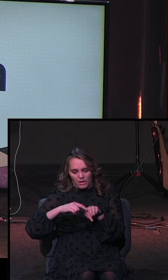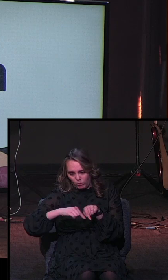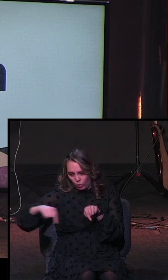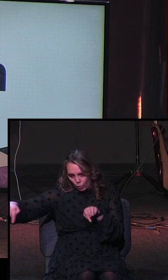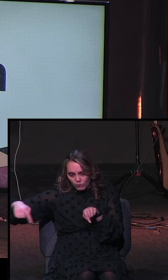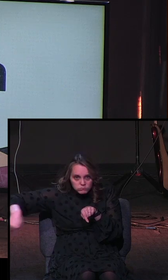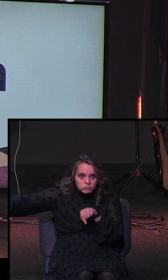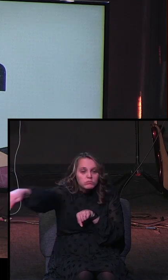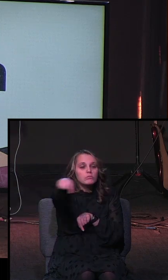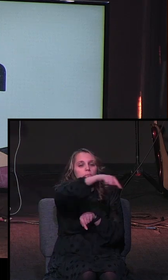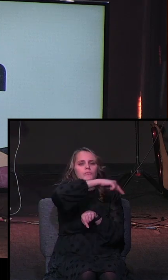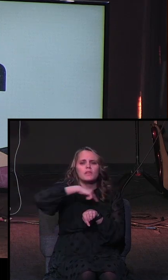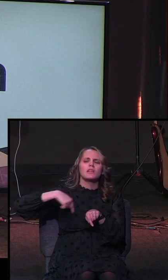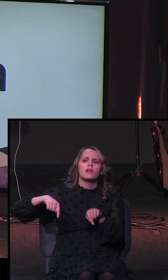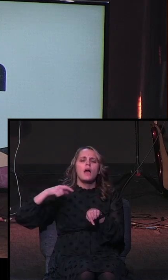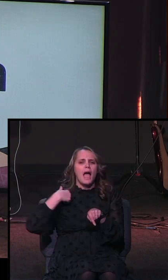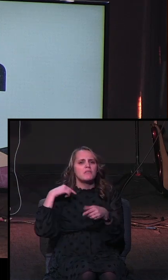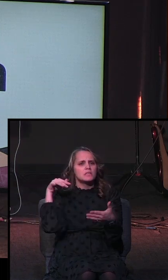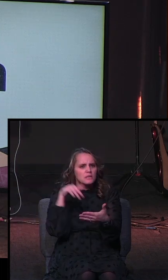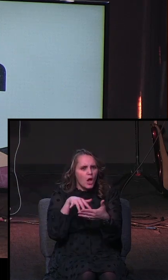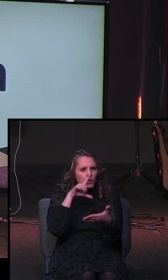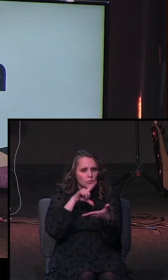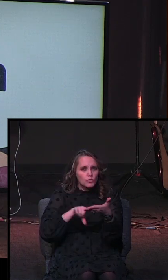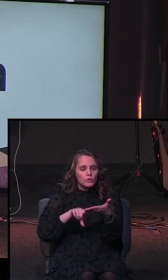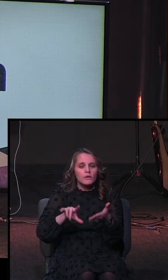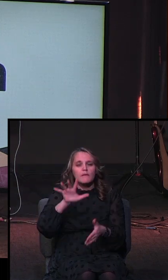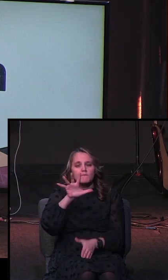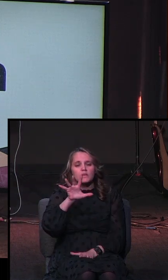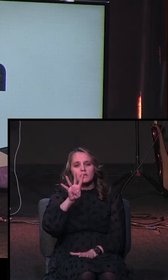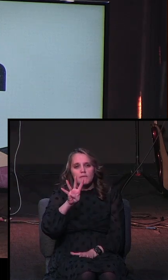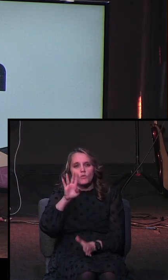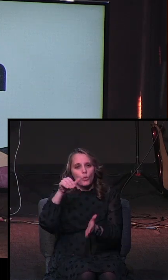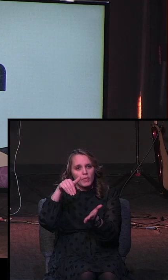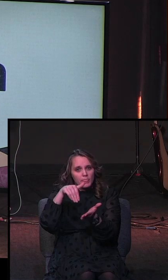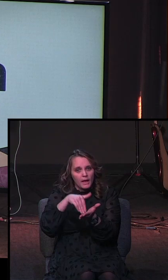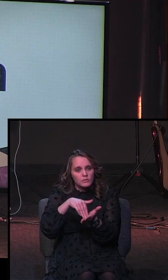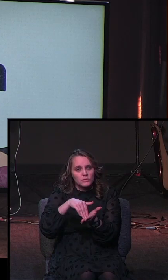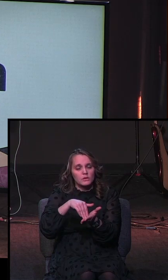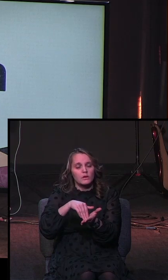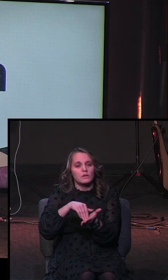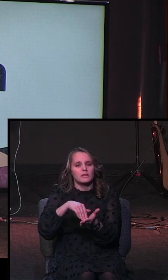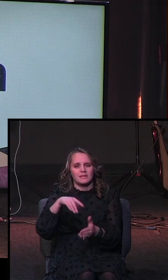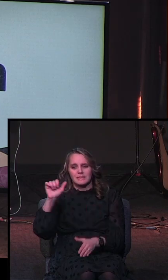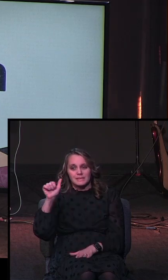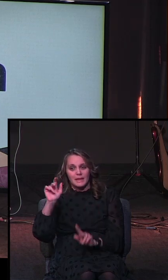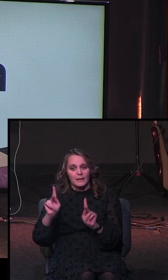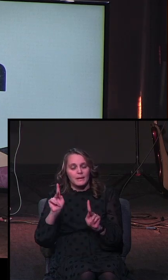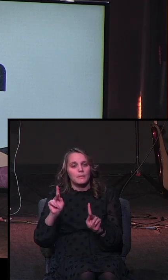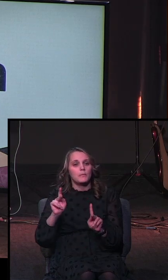2021, there are 53,410 people self-proclaimed that they do not have a relationship with Jesus